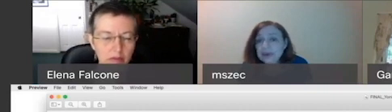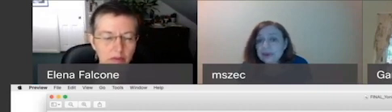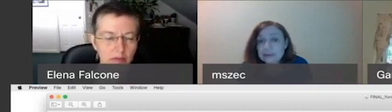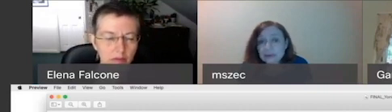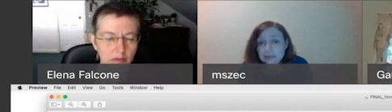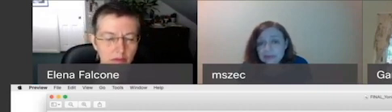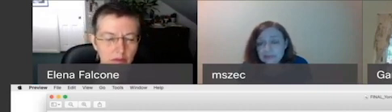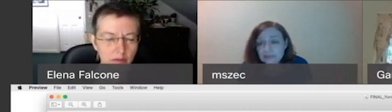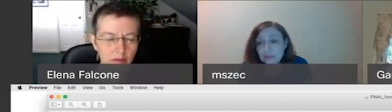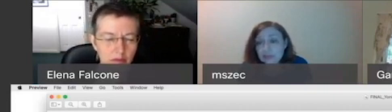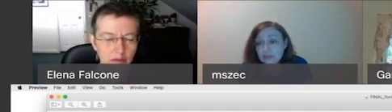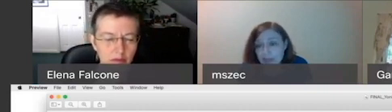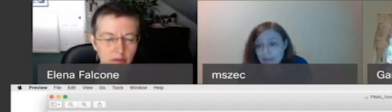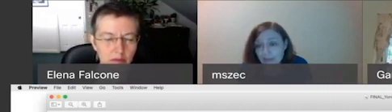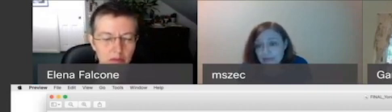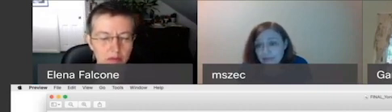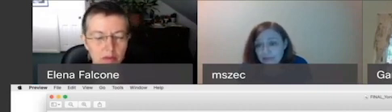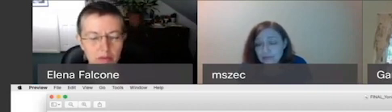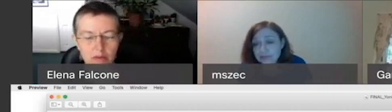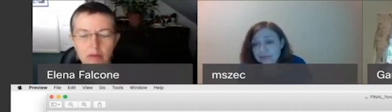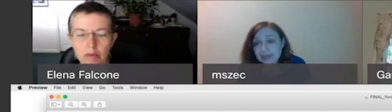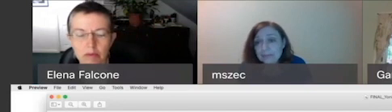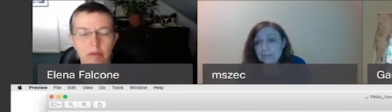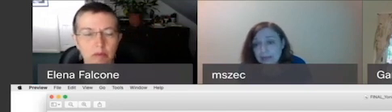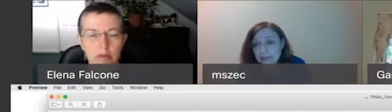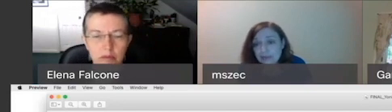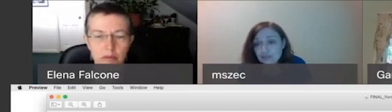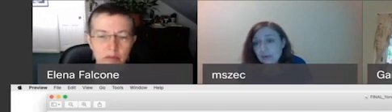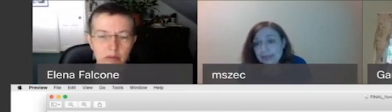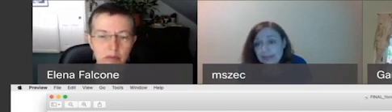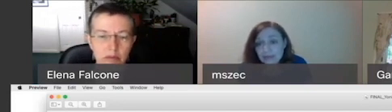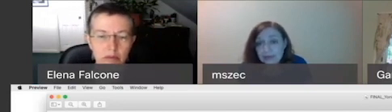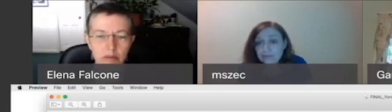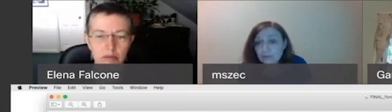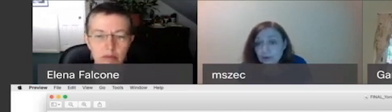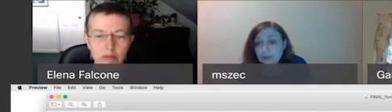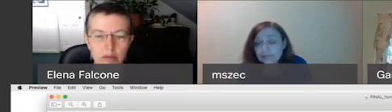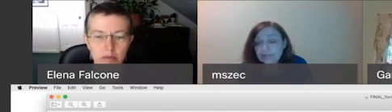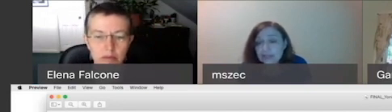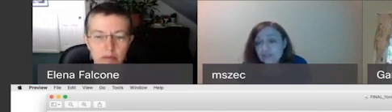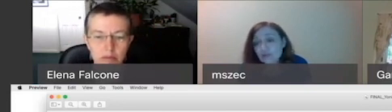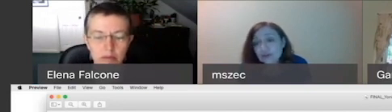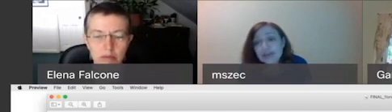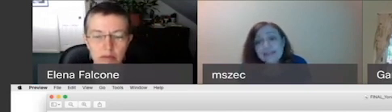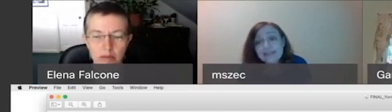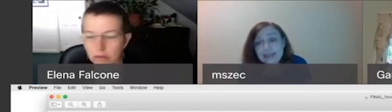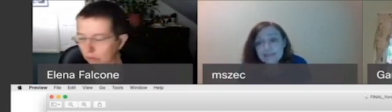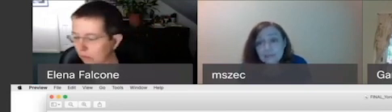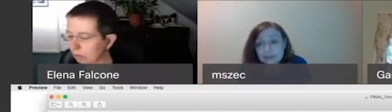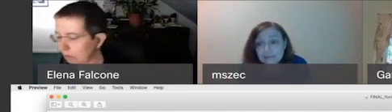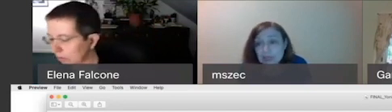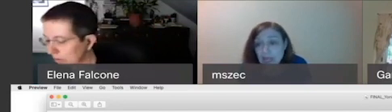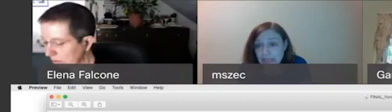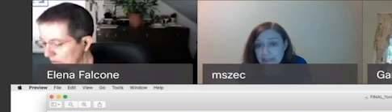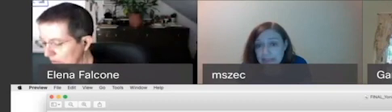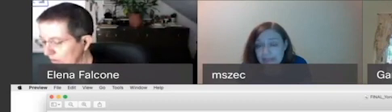And it's very important to, when you pay the rent, to put down the month that you are paying the rent for, to make sure that that